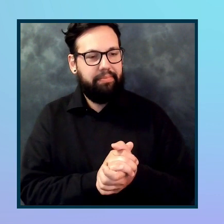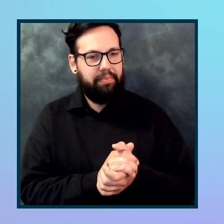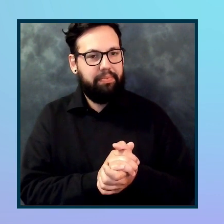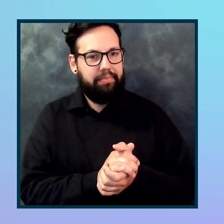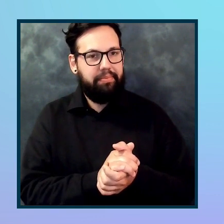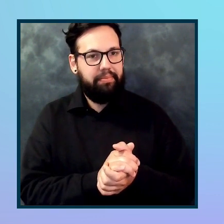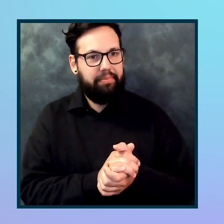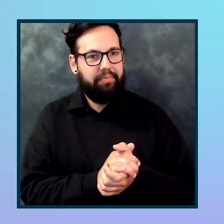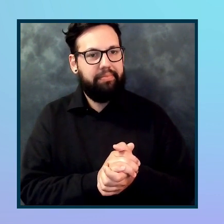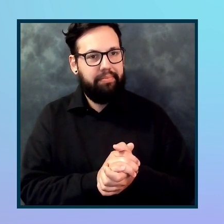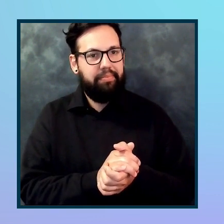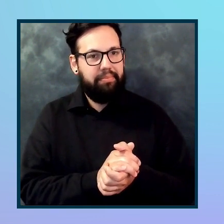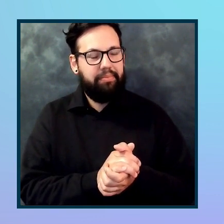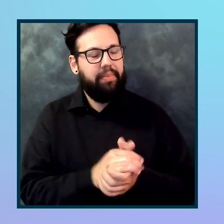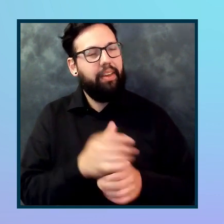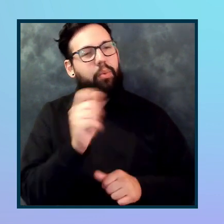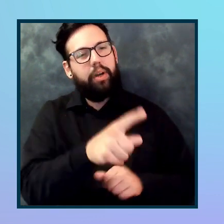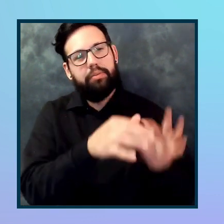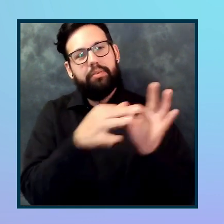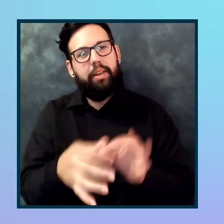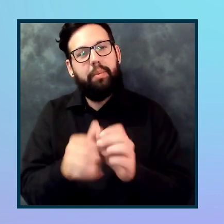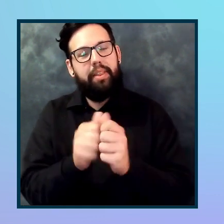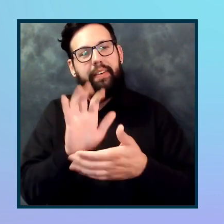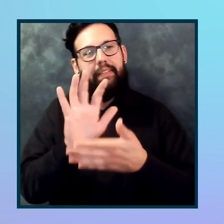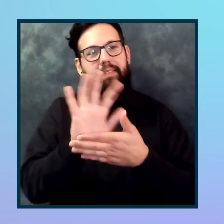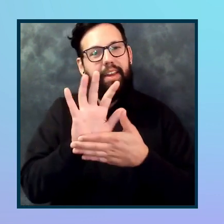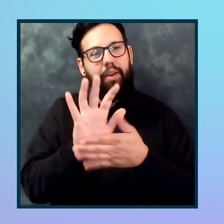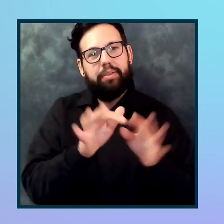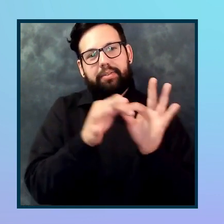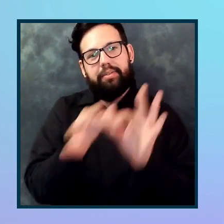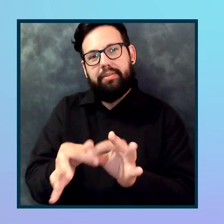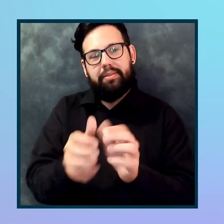There is a question about the videos associated with your slides.